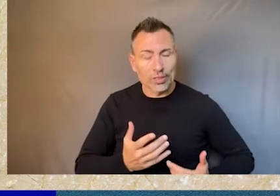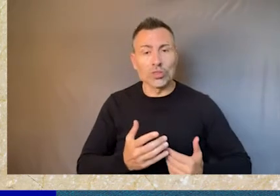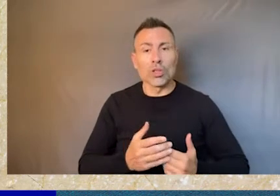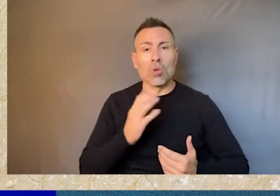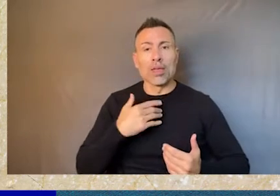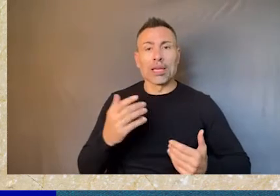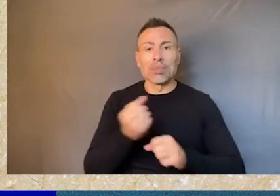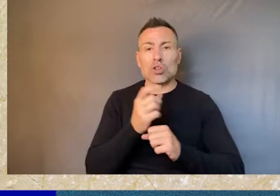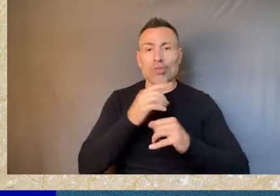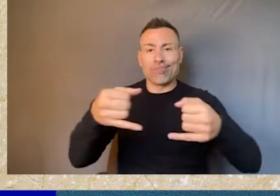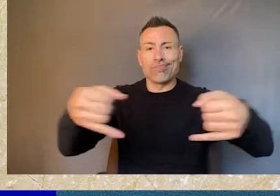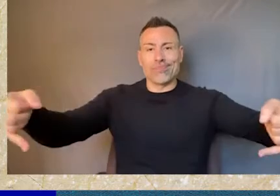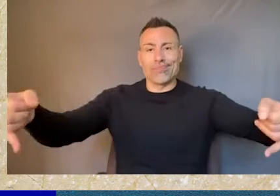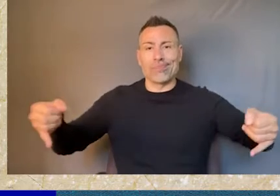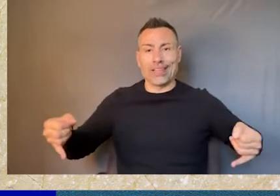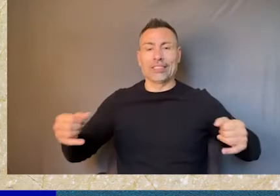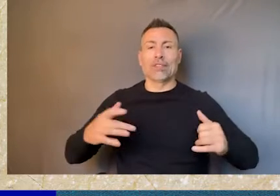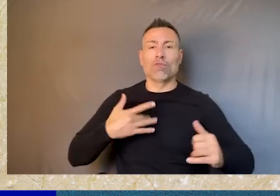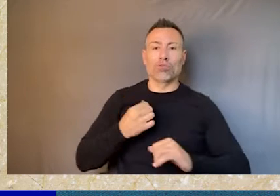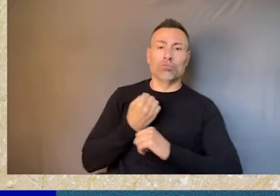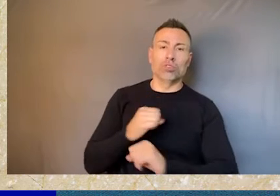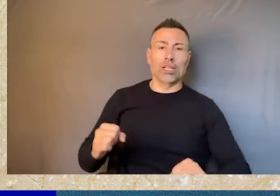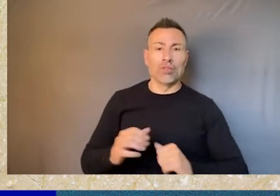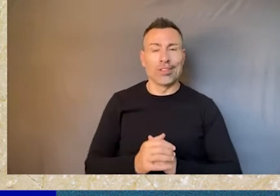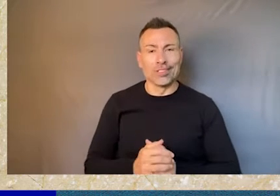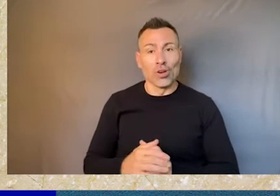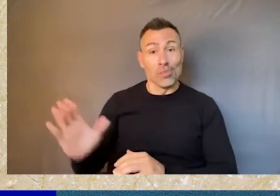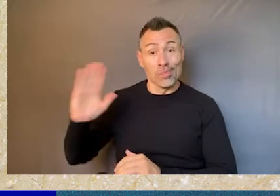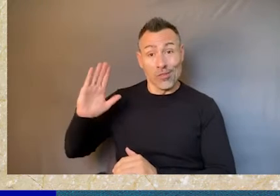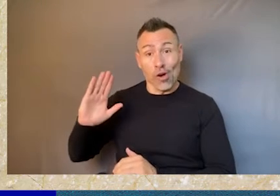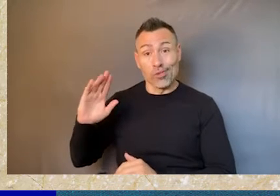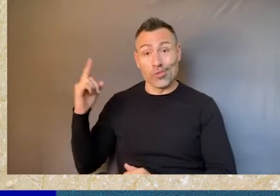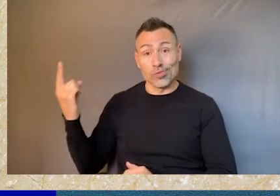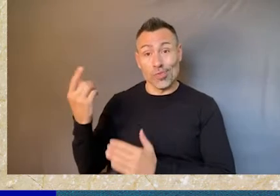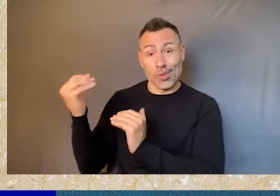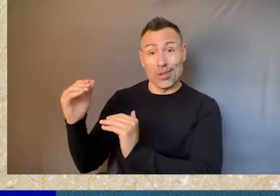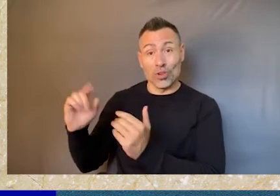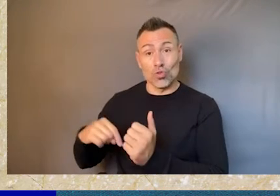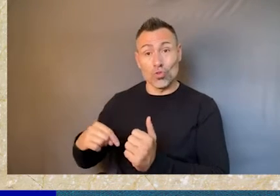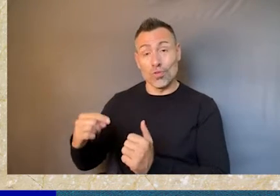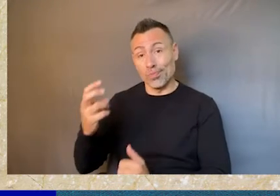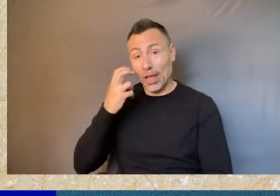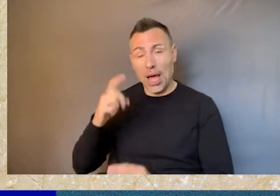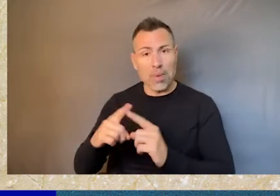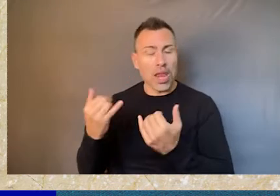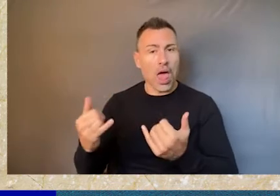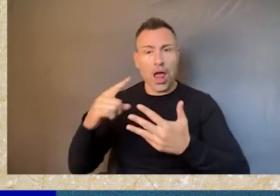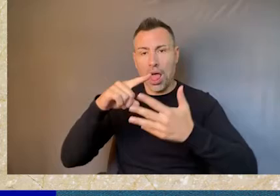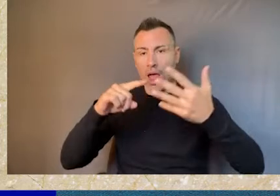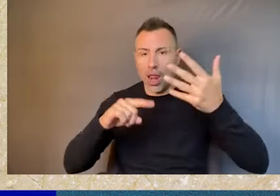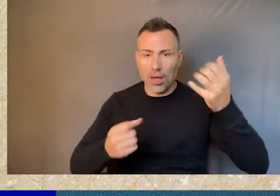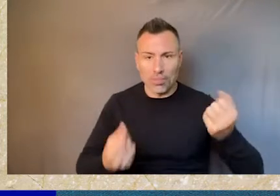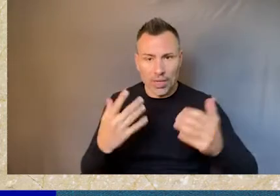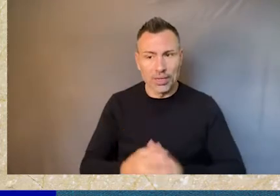we've grown and expanded beyond that original idea of a seeing eye dog. We also use the term